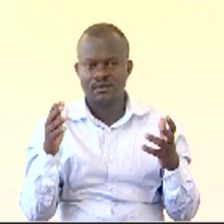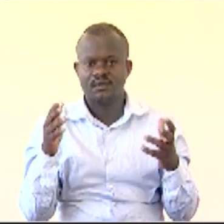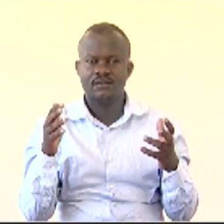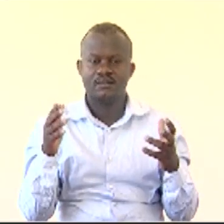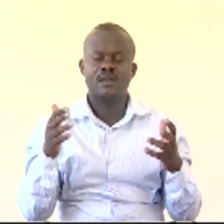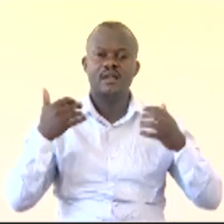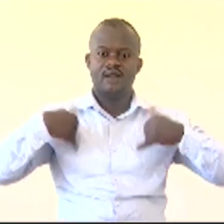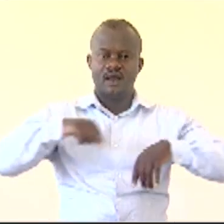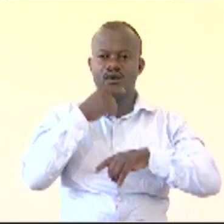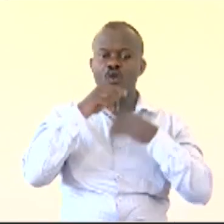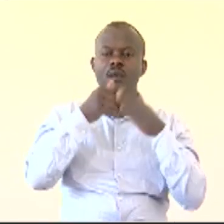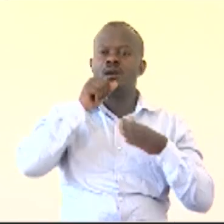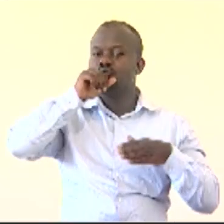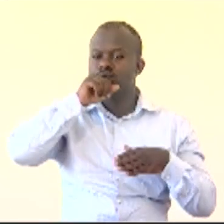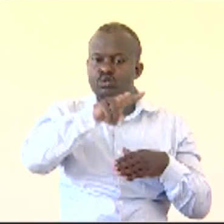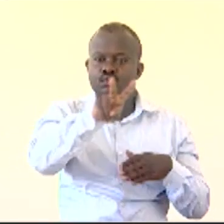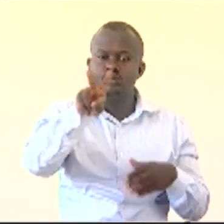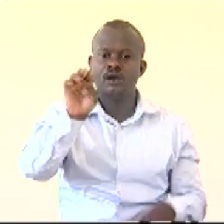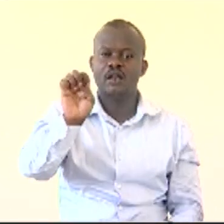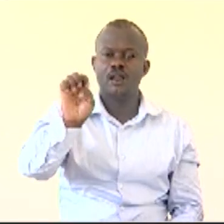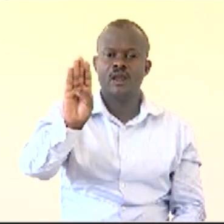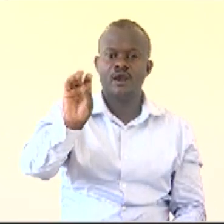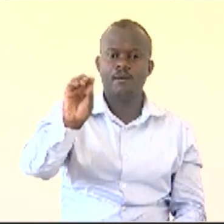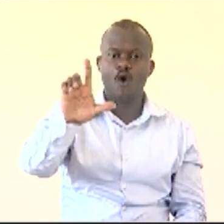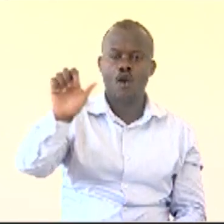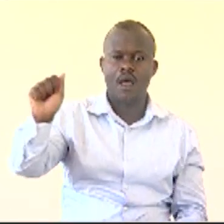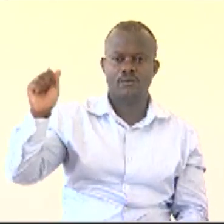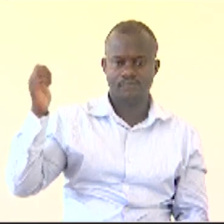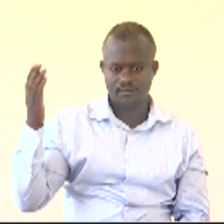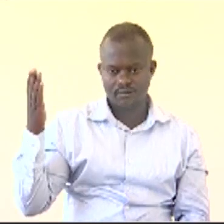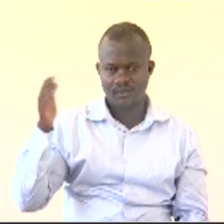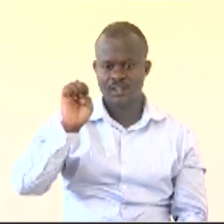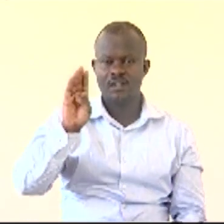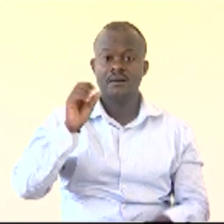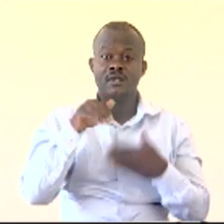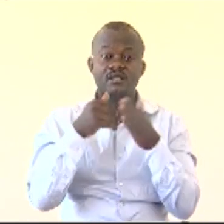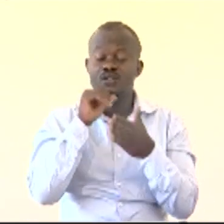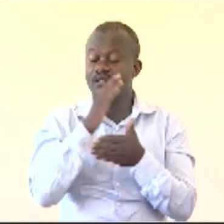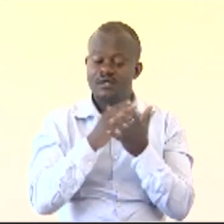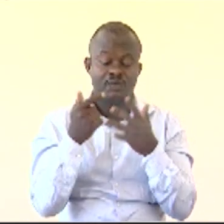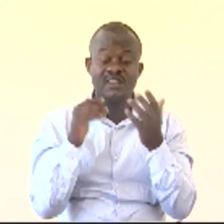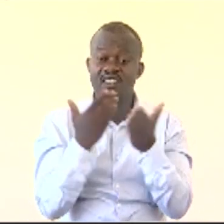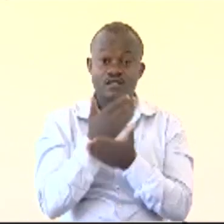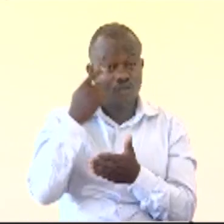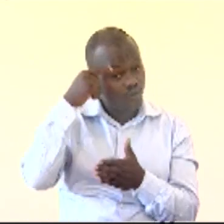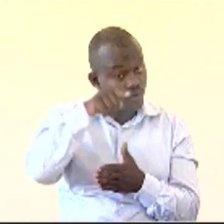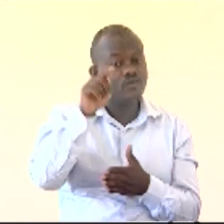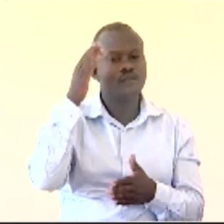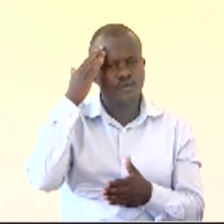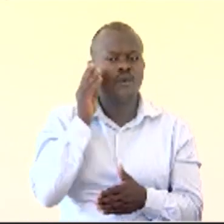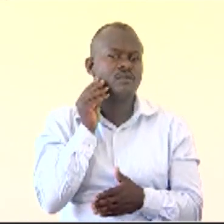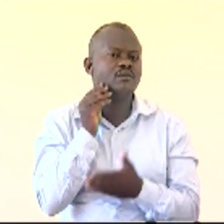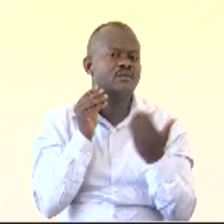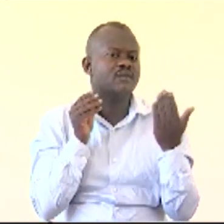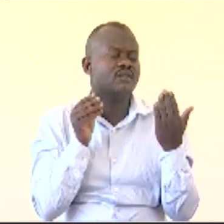Let's talk about Ebola. When you talk about Ebola, I think it is not something new to you. It is a disease